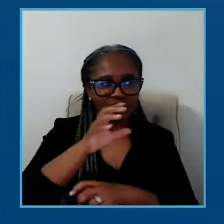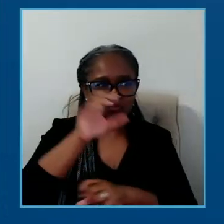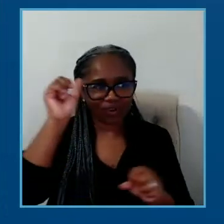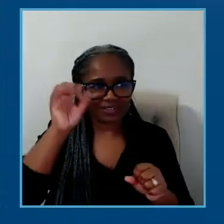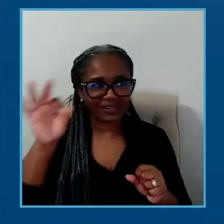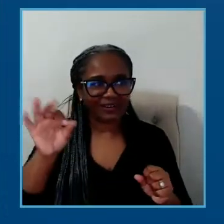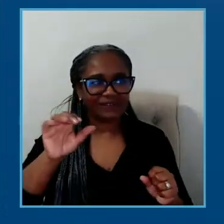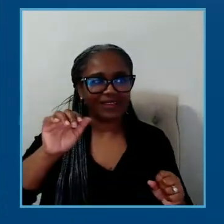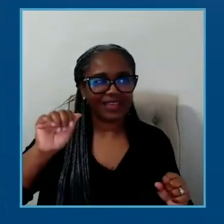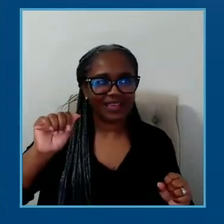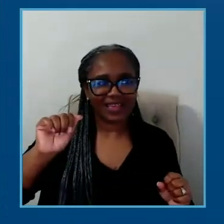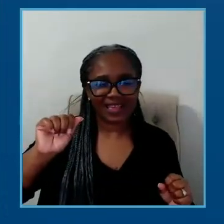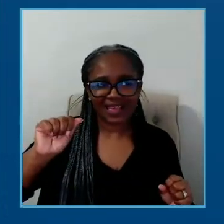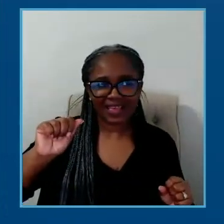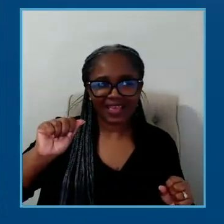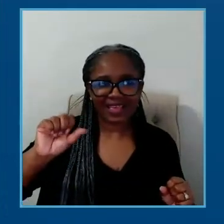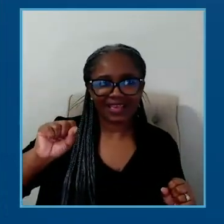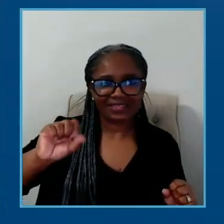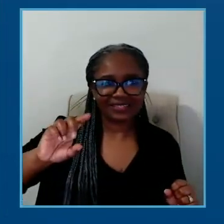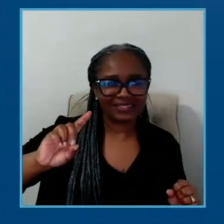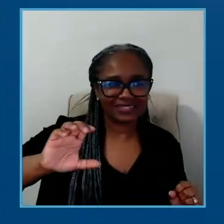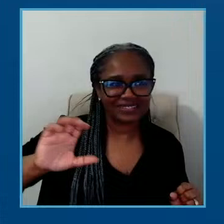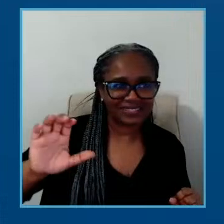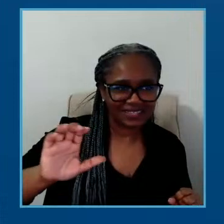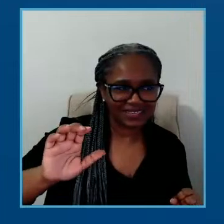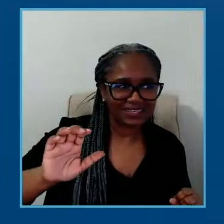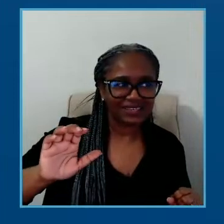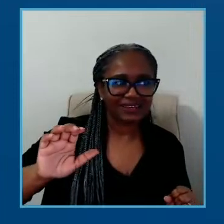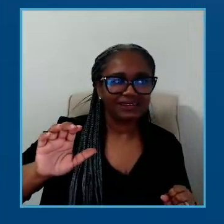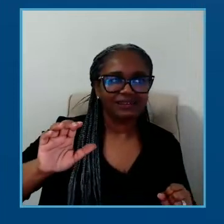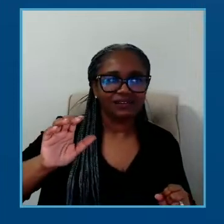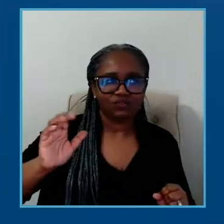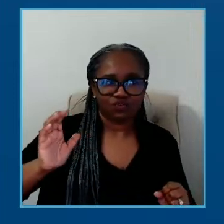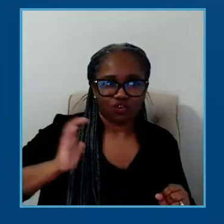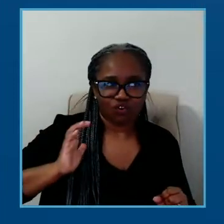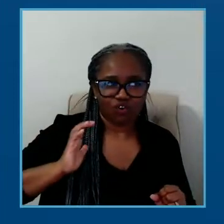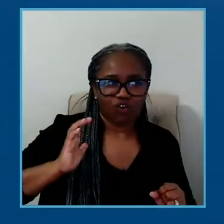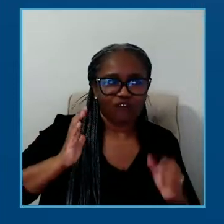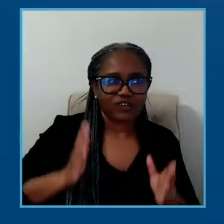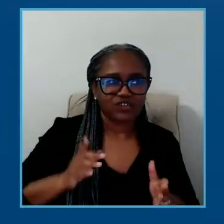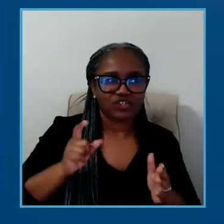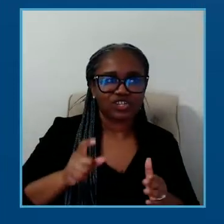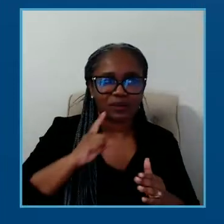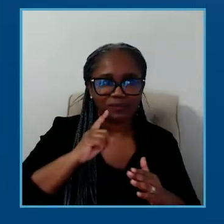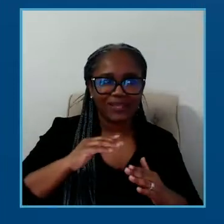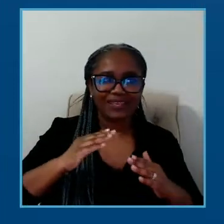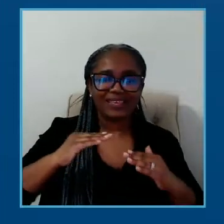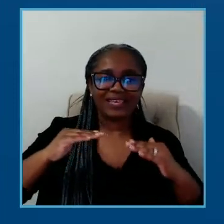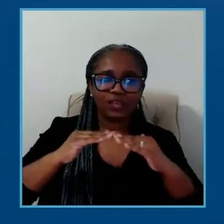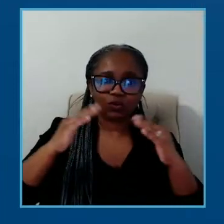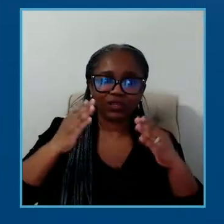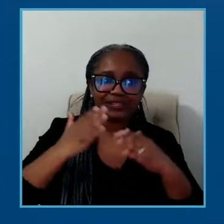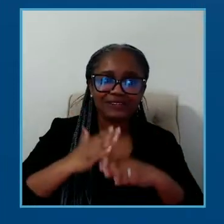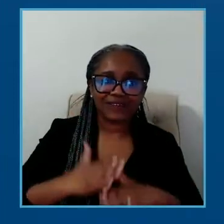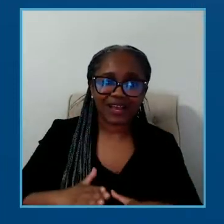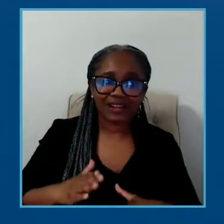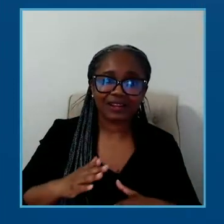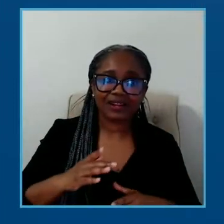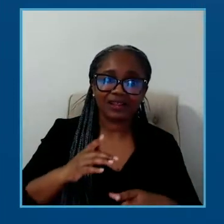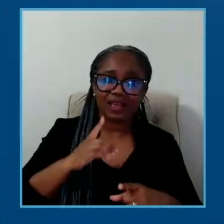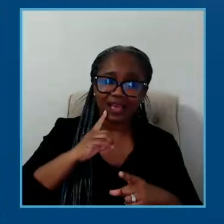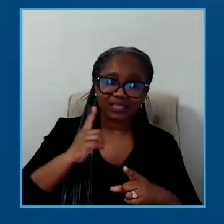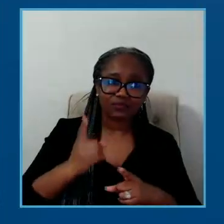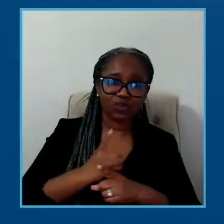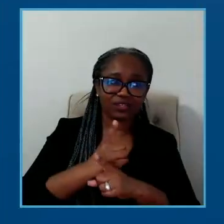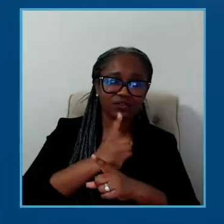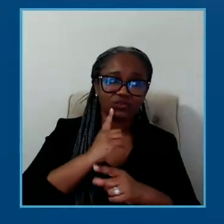Charter. So my question is, let's assume in the last round, in fact, a male and a female